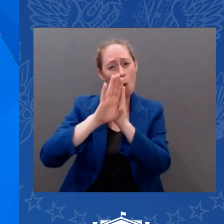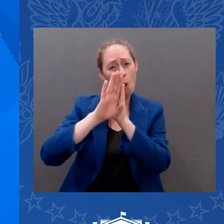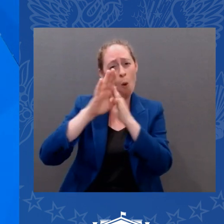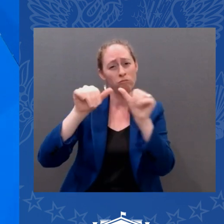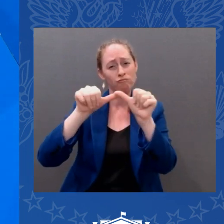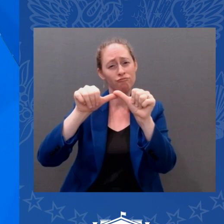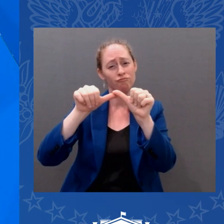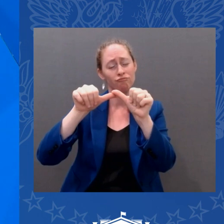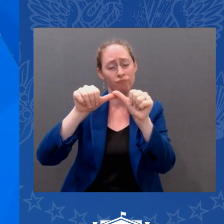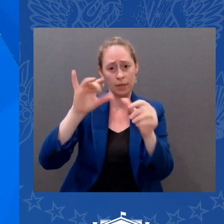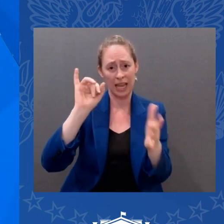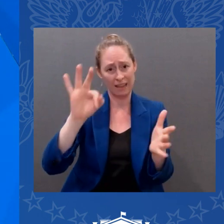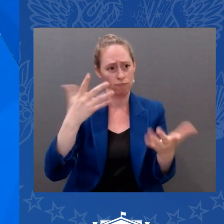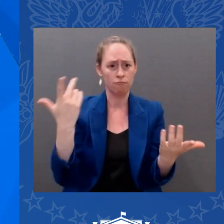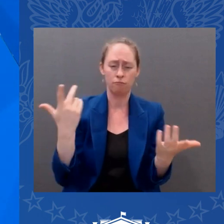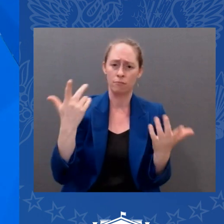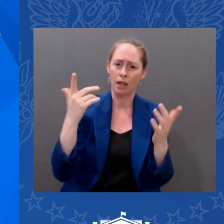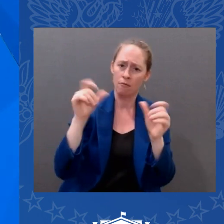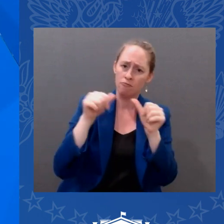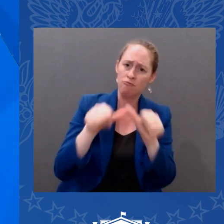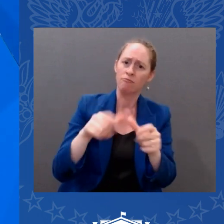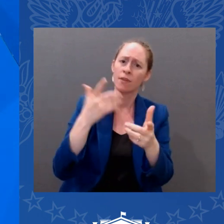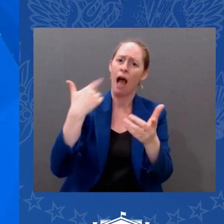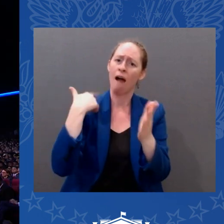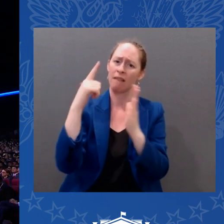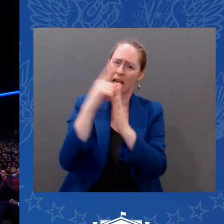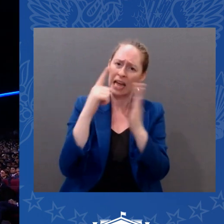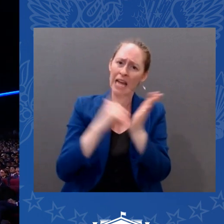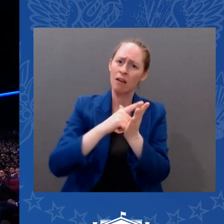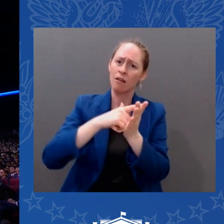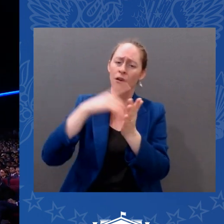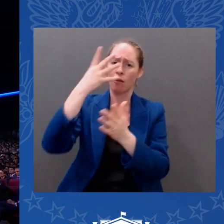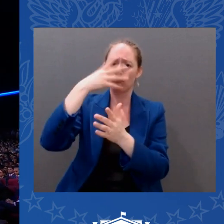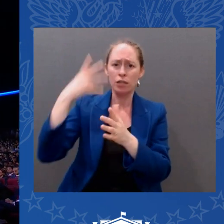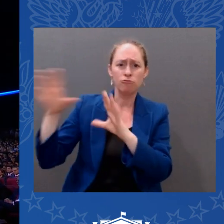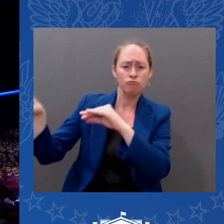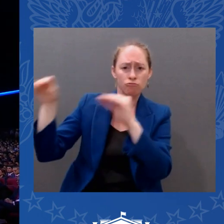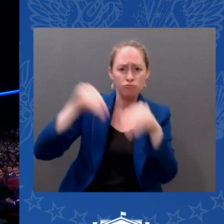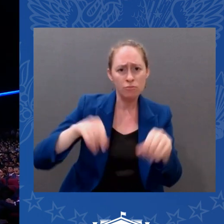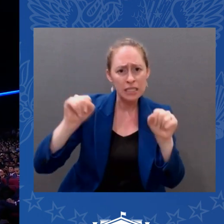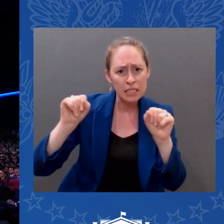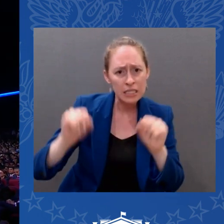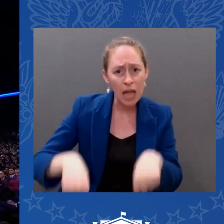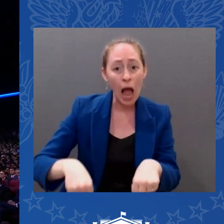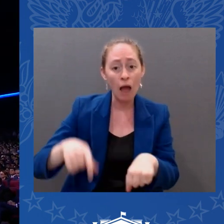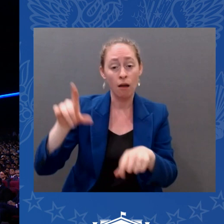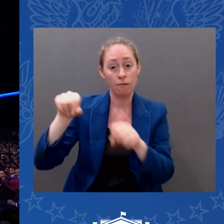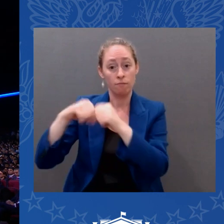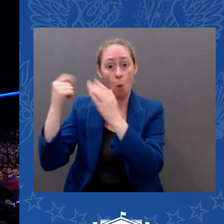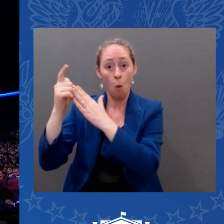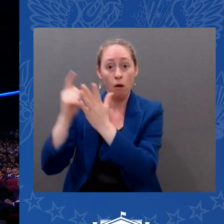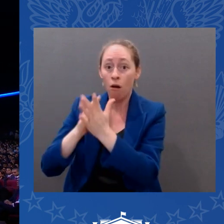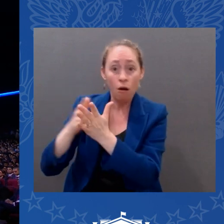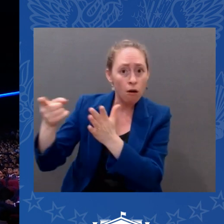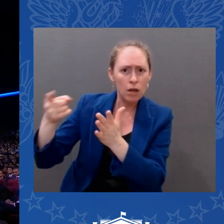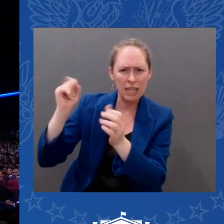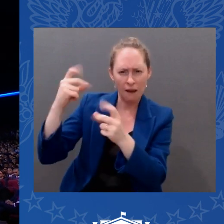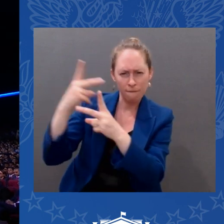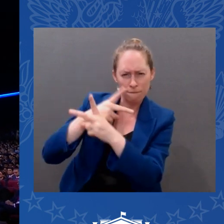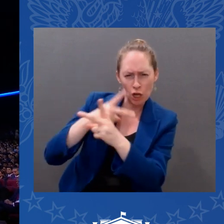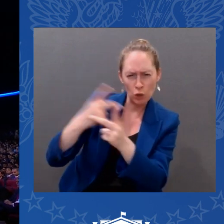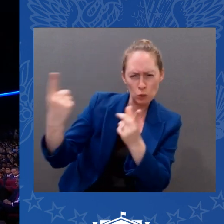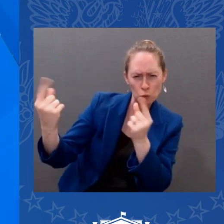innovative, coordinated action with our regional partners. We've come a long way together since the United States hosted the first